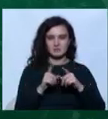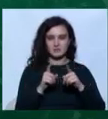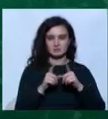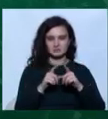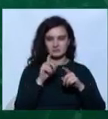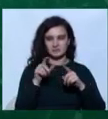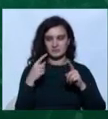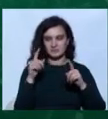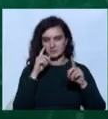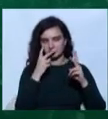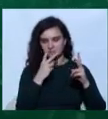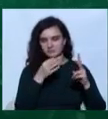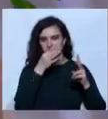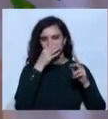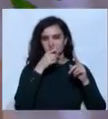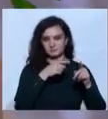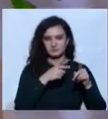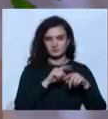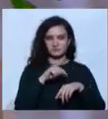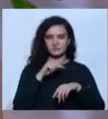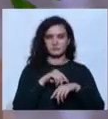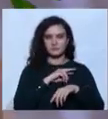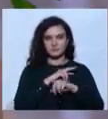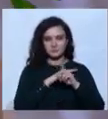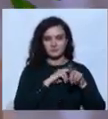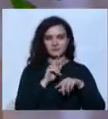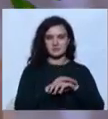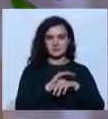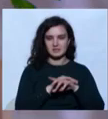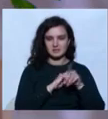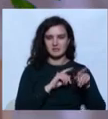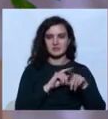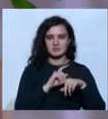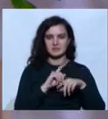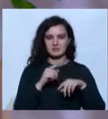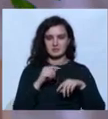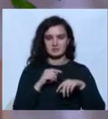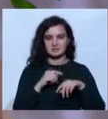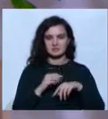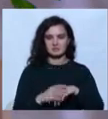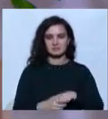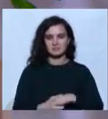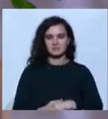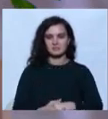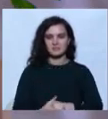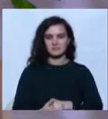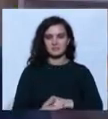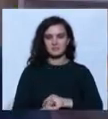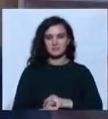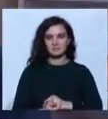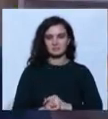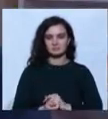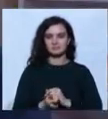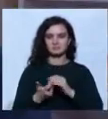inspire other people to feel love or loyalty or enthusiasm towards you. These are